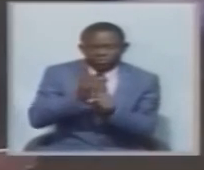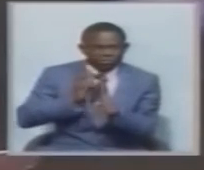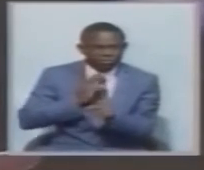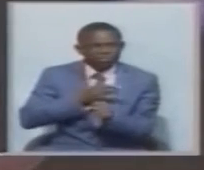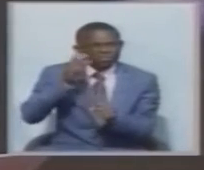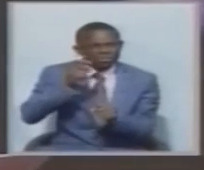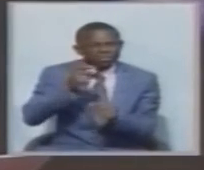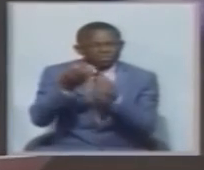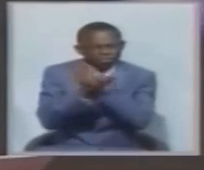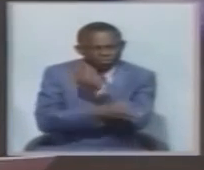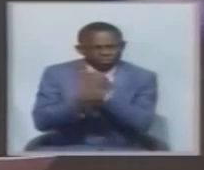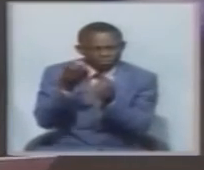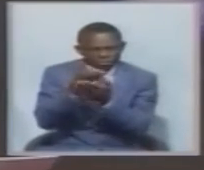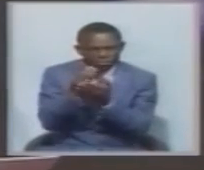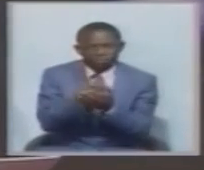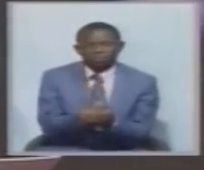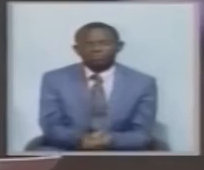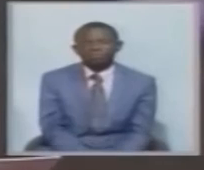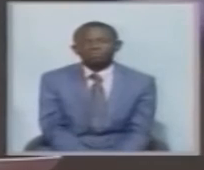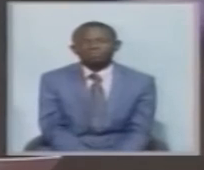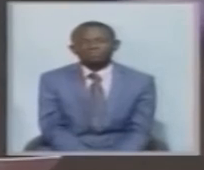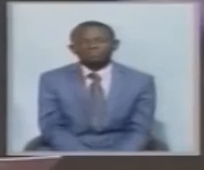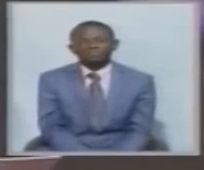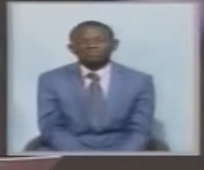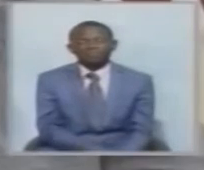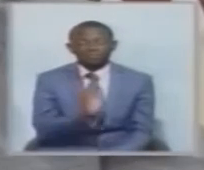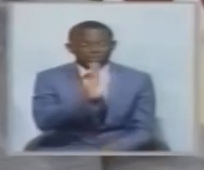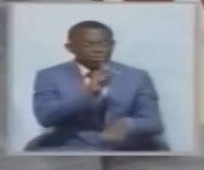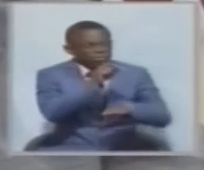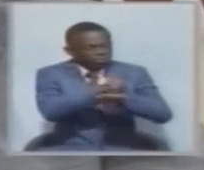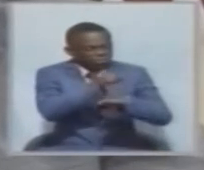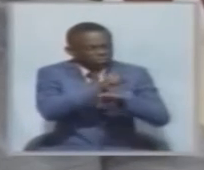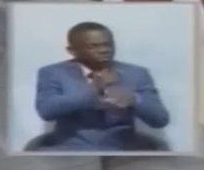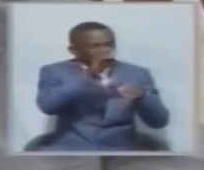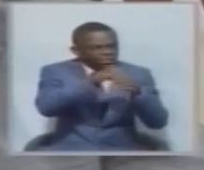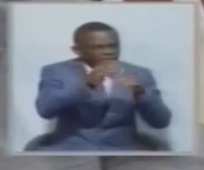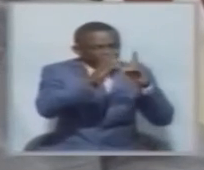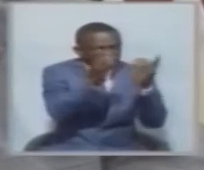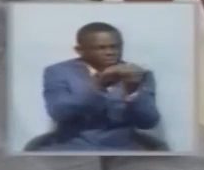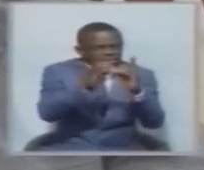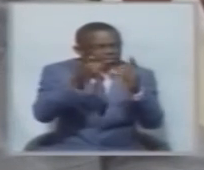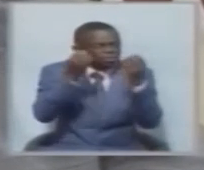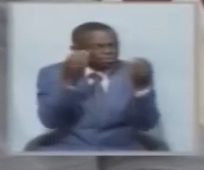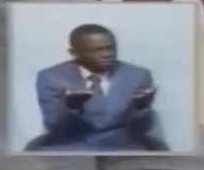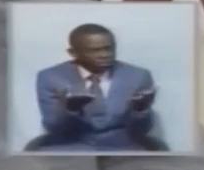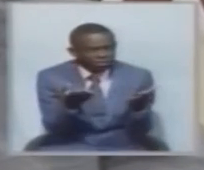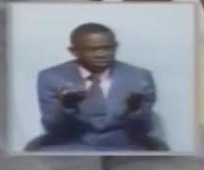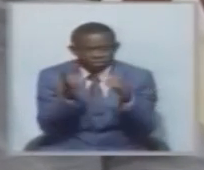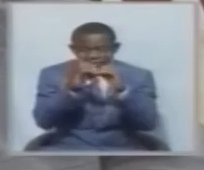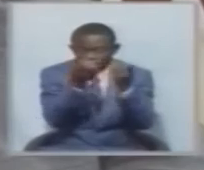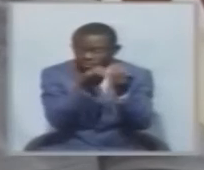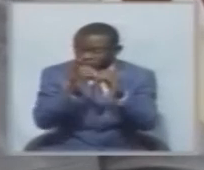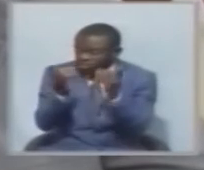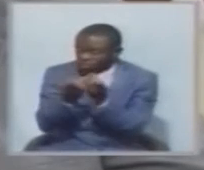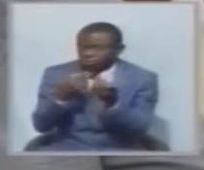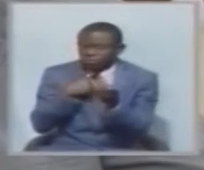many districts is this project covering? Well, in terms of the district, I cannot pinpoint, but